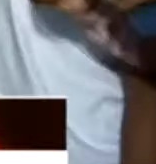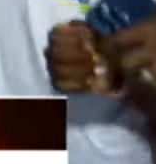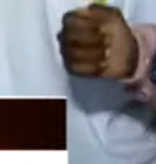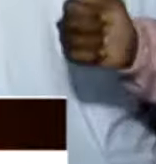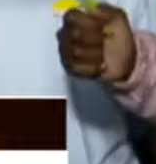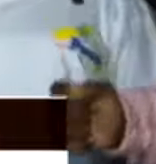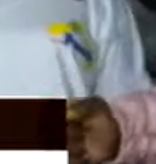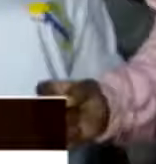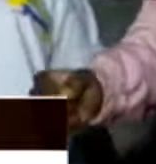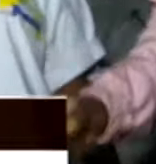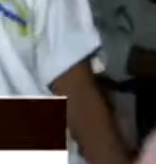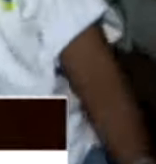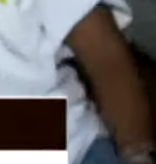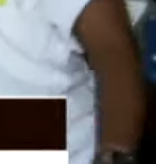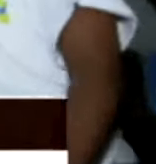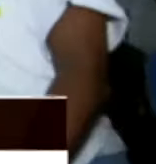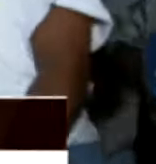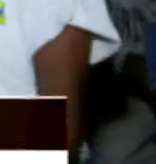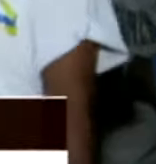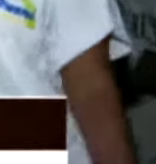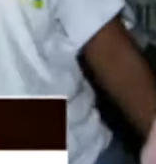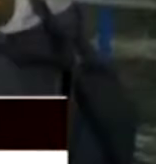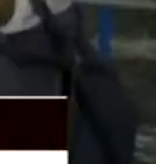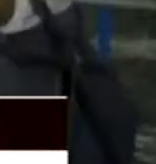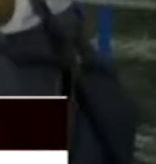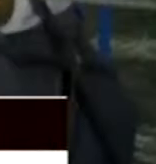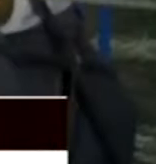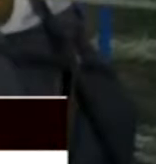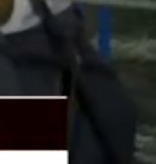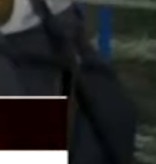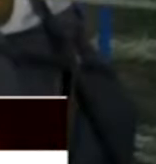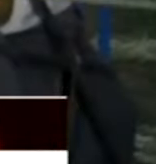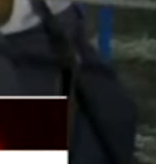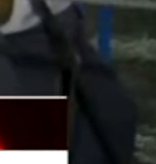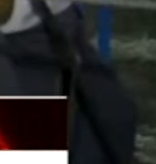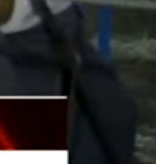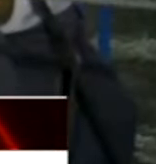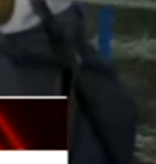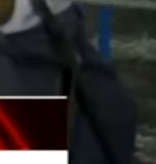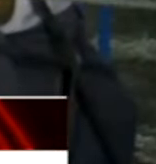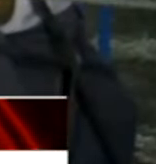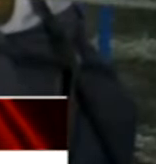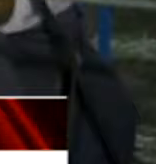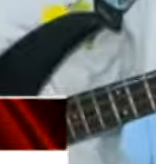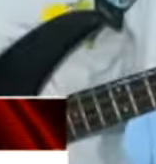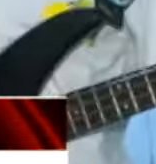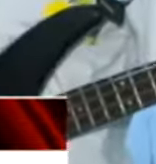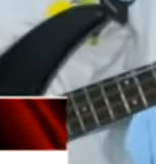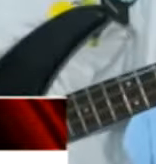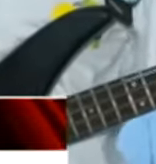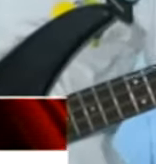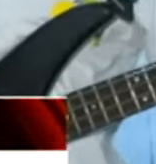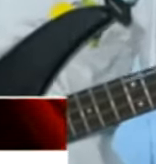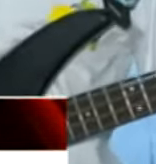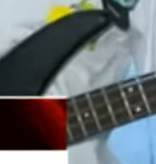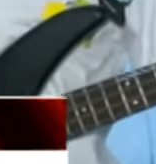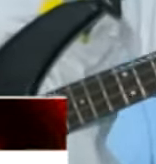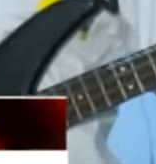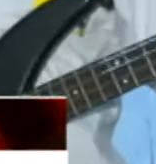Pwani FM, owned by the Kenya Broadcasting Corporation, was a co-organizer of the day and night celebration.